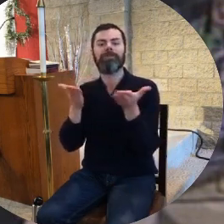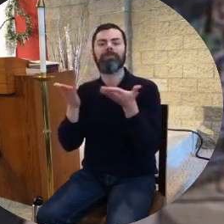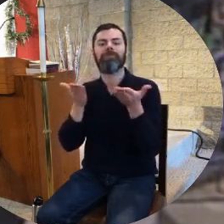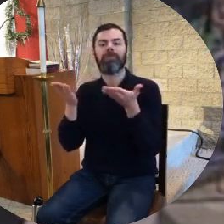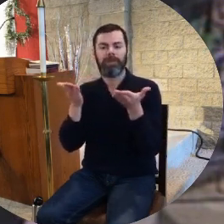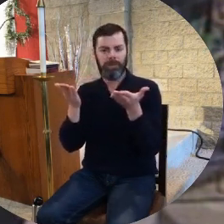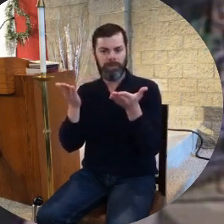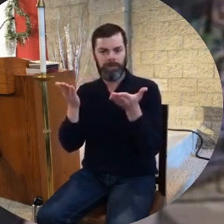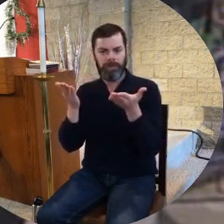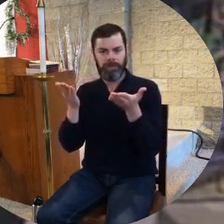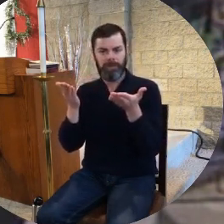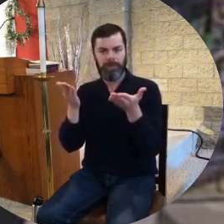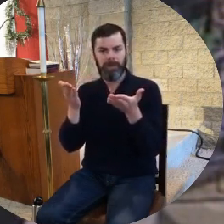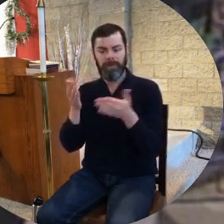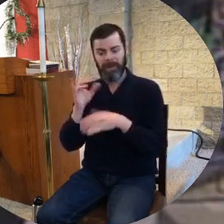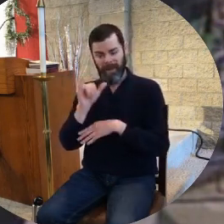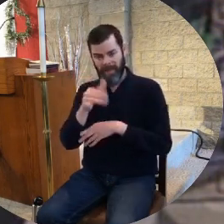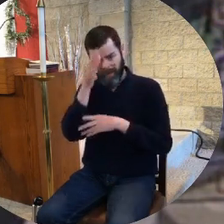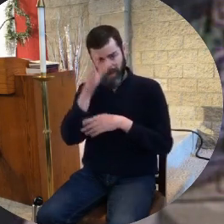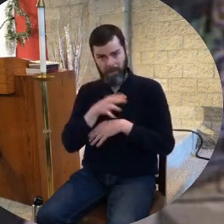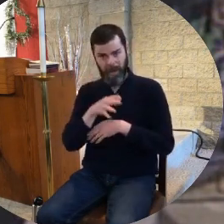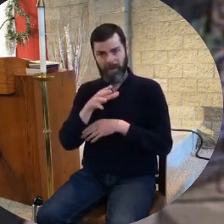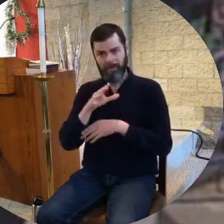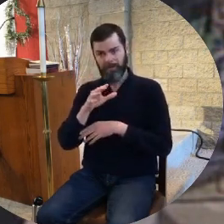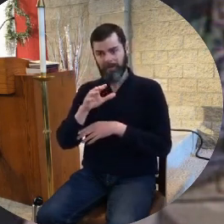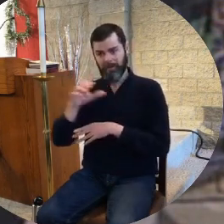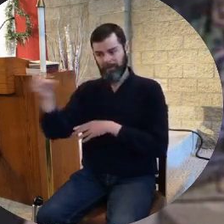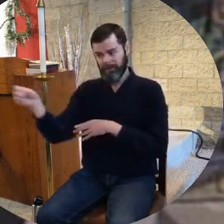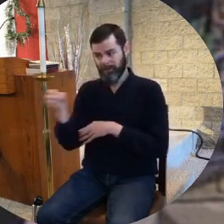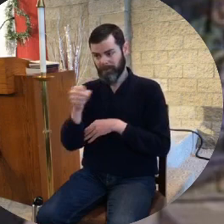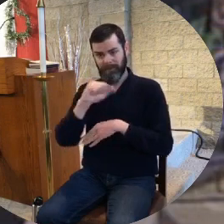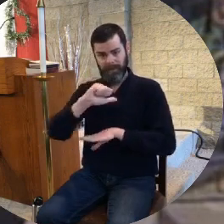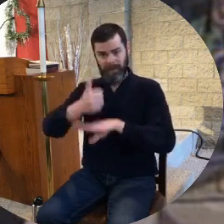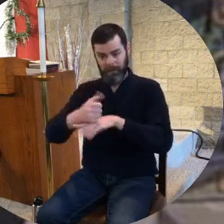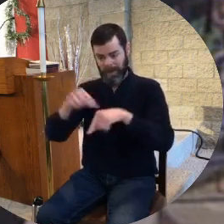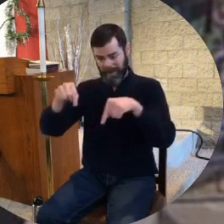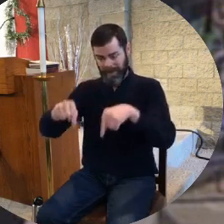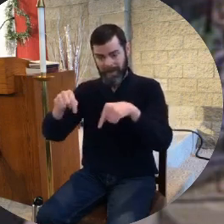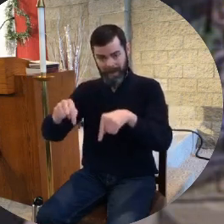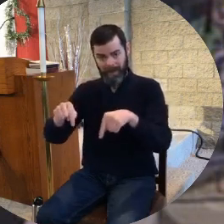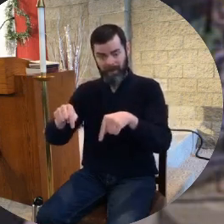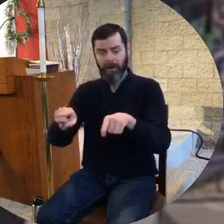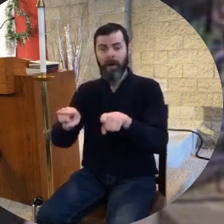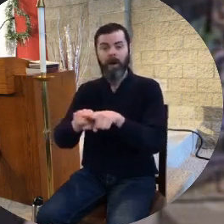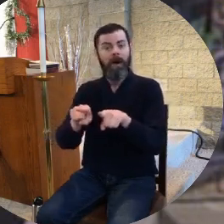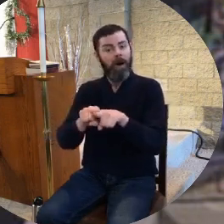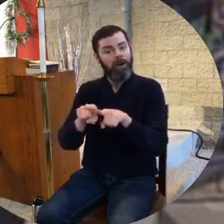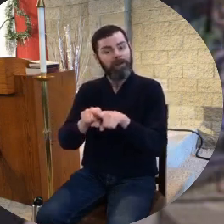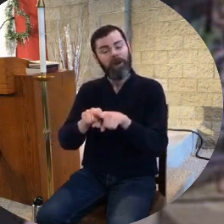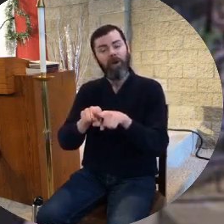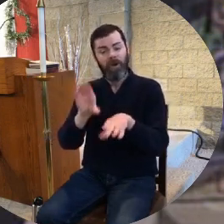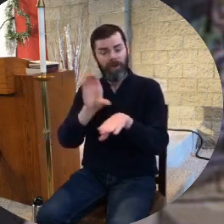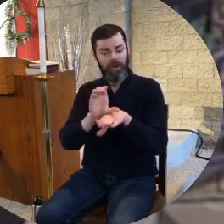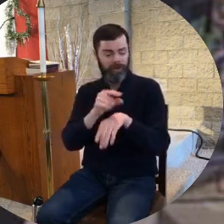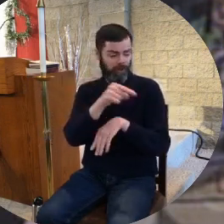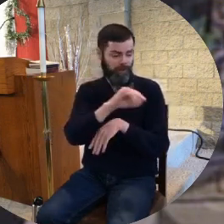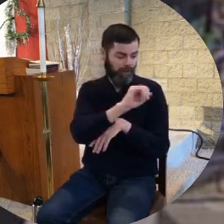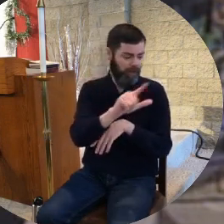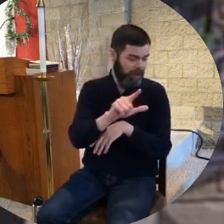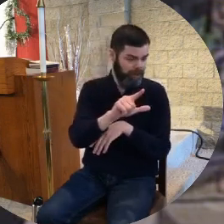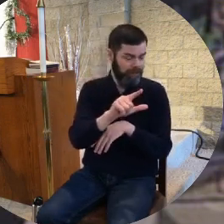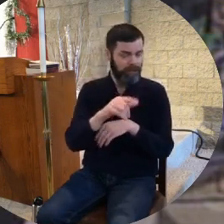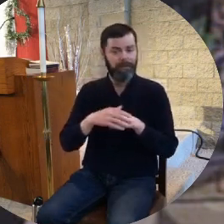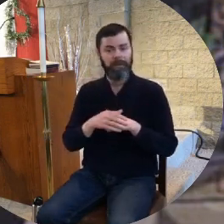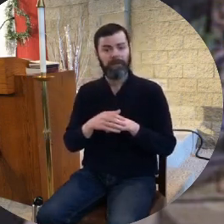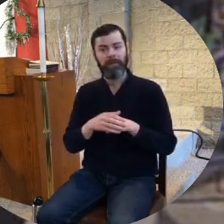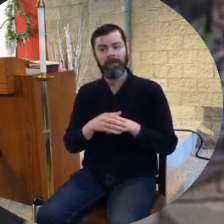He installed me in this church. He installed me in the church in Evanston, Illinois, that I also served. When I stepped into Evanston, Illinois